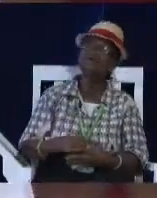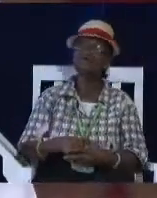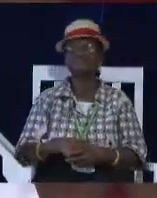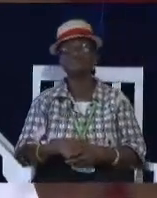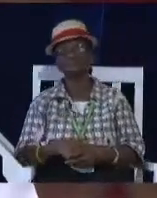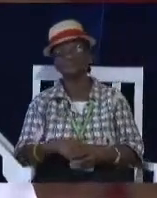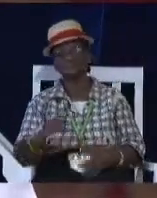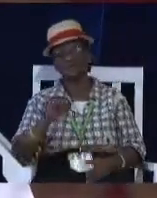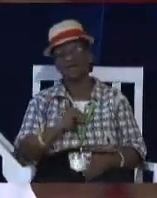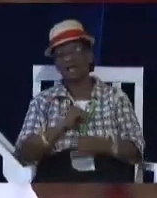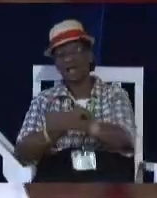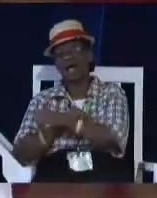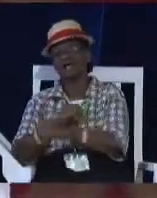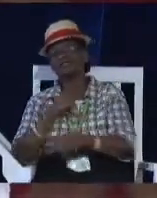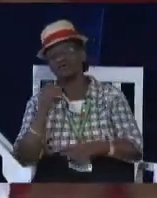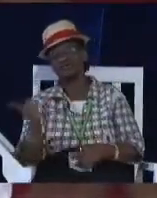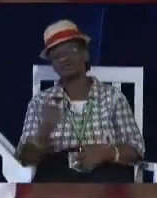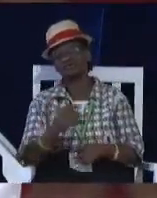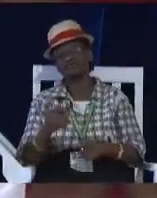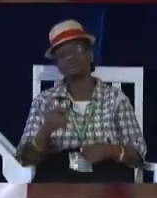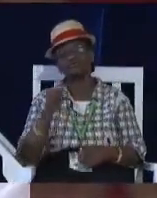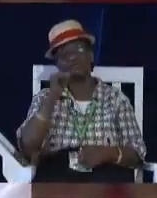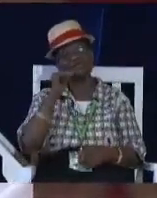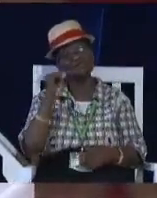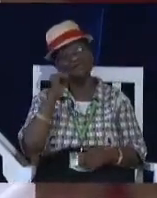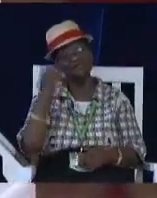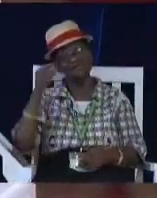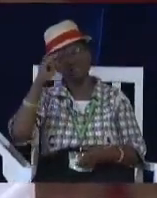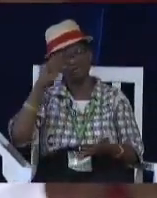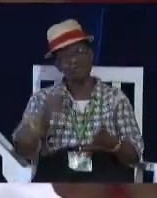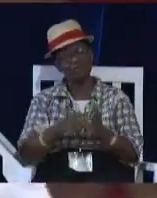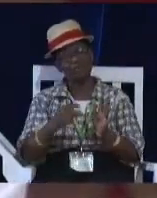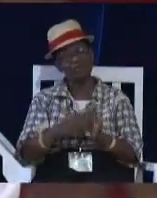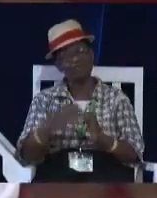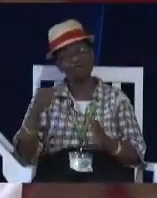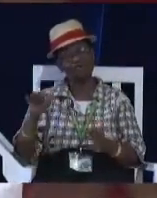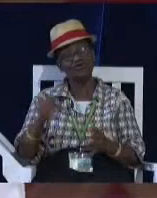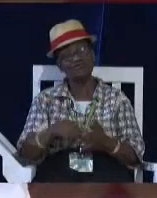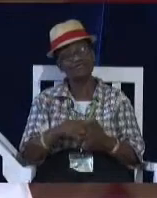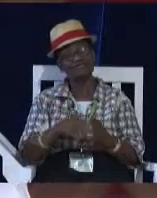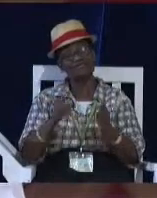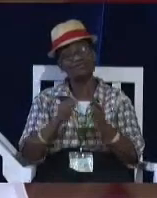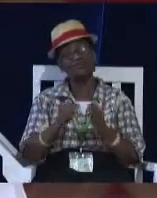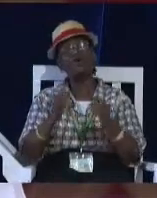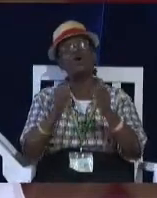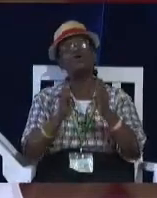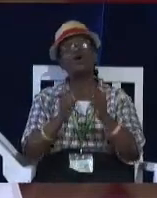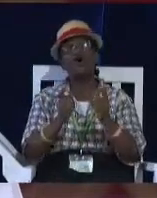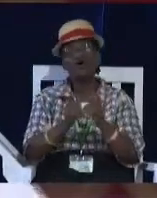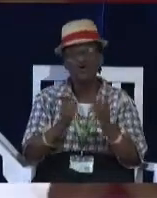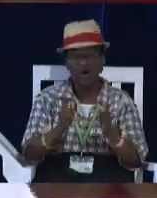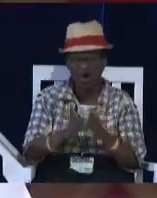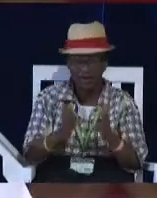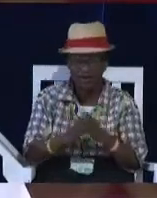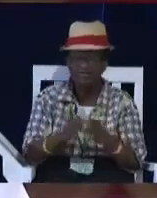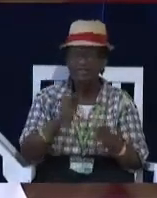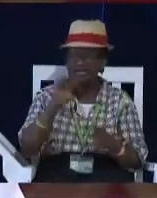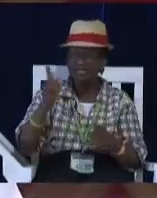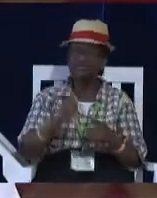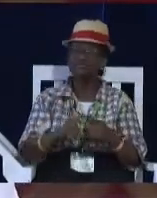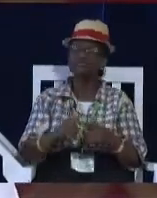I told you yesterday, the purpose of this Congress is to move you from receiving to